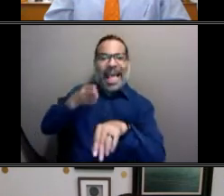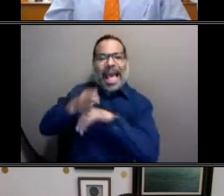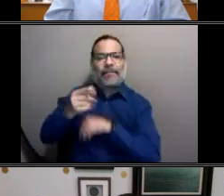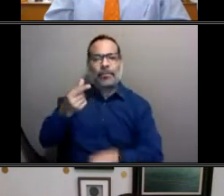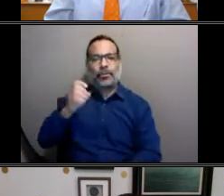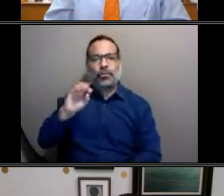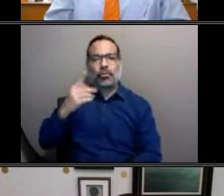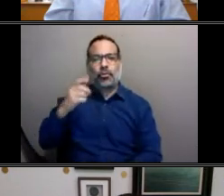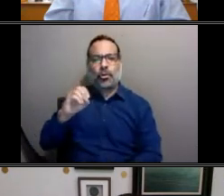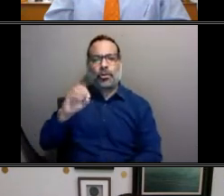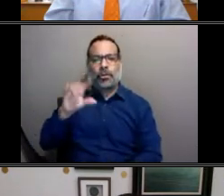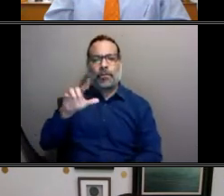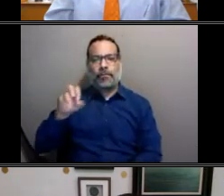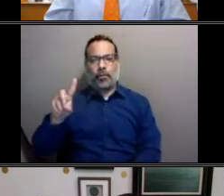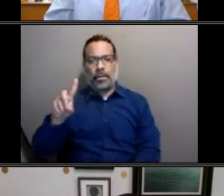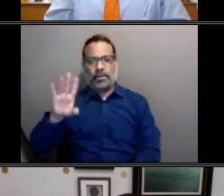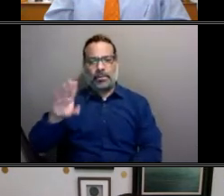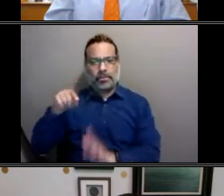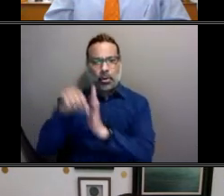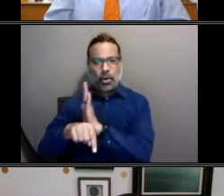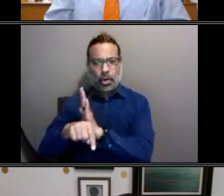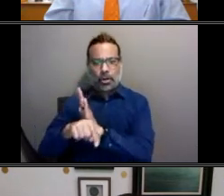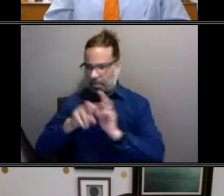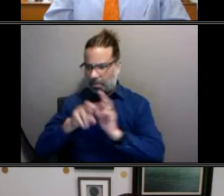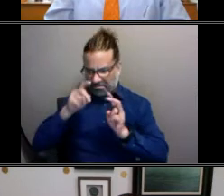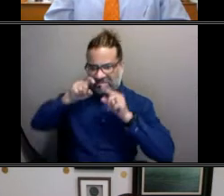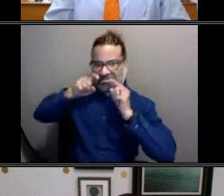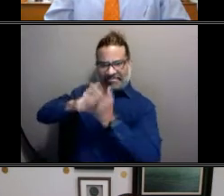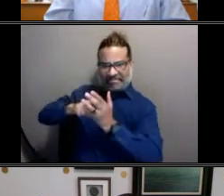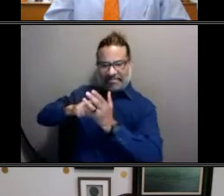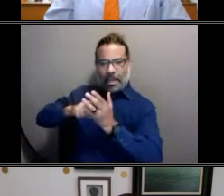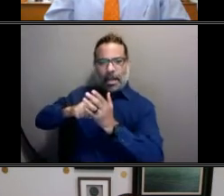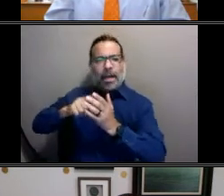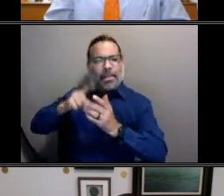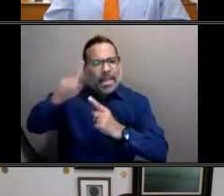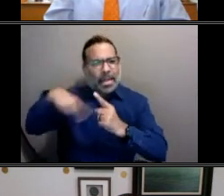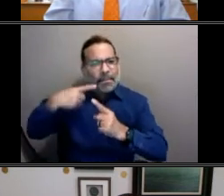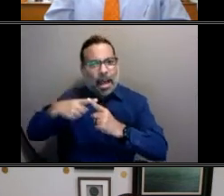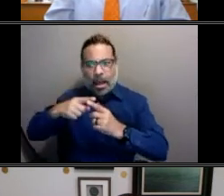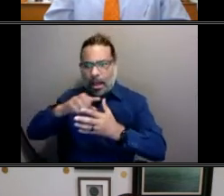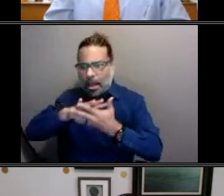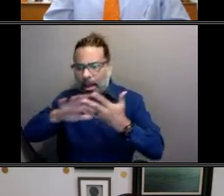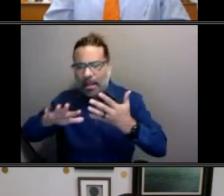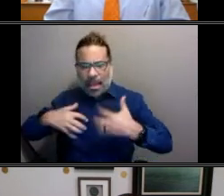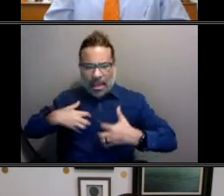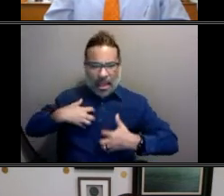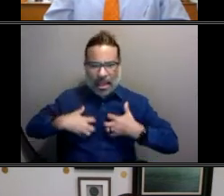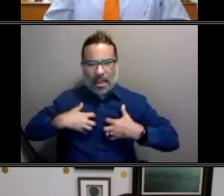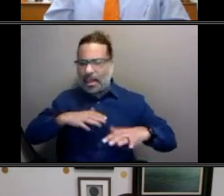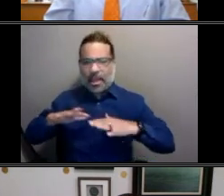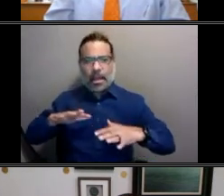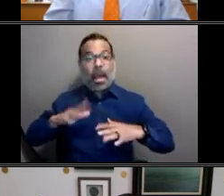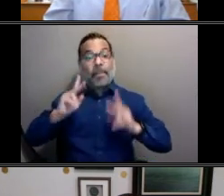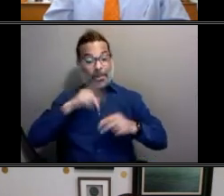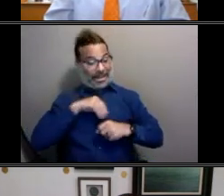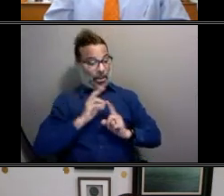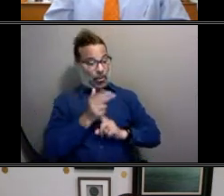right? So you think about a pandemic, those tensions, and for many of you, and also for sure in the hospitality